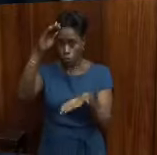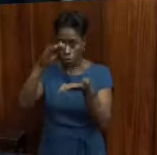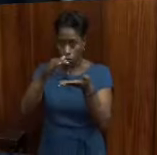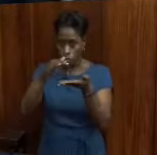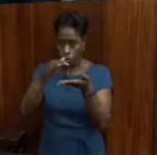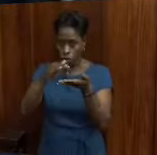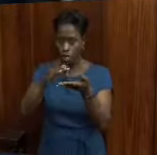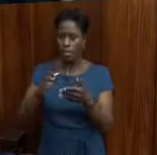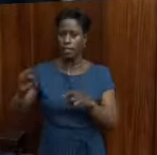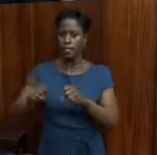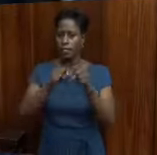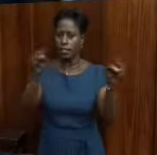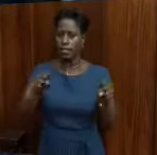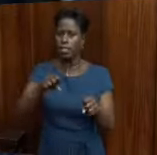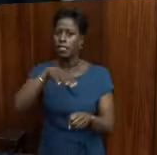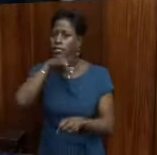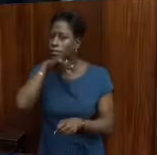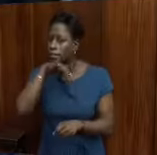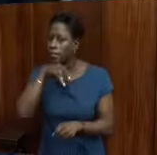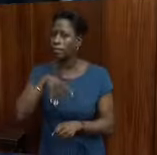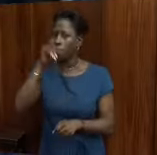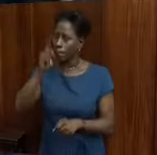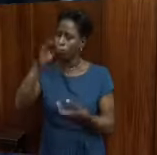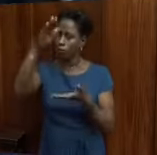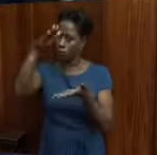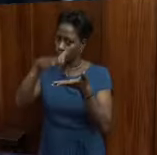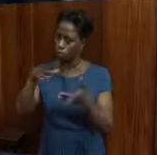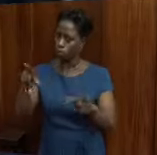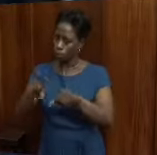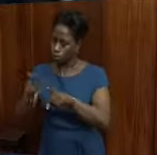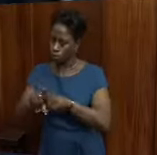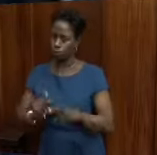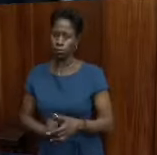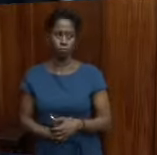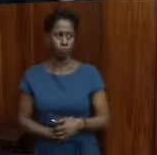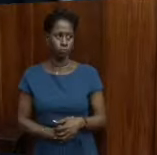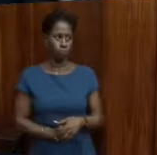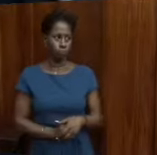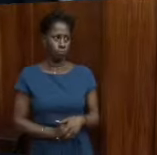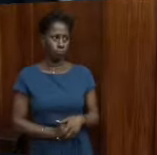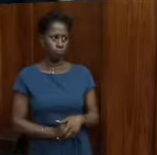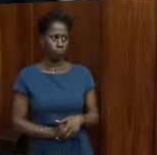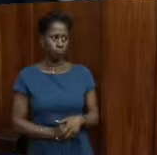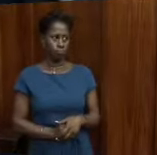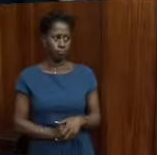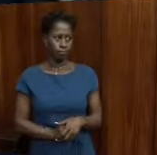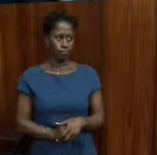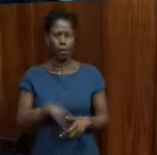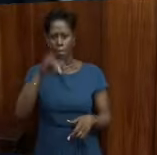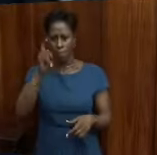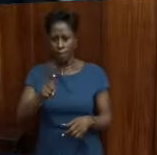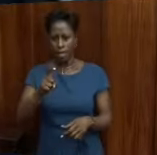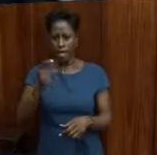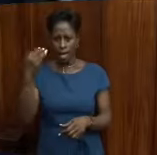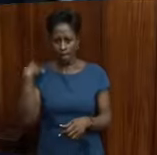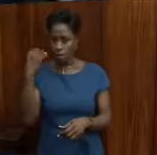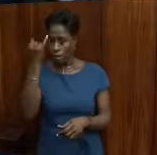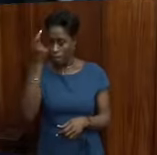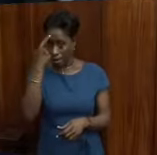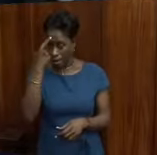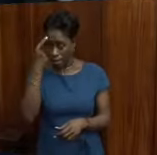The successful implementation of this program will continue the process of diversifying and transforming our economy. Mr.